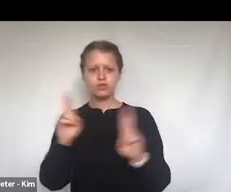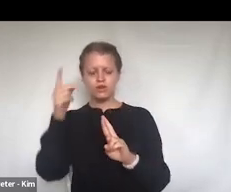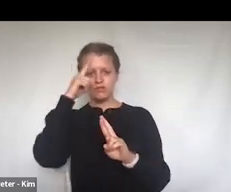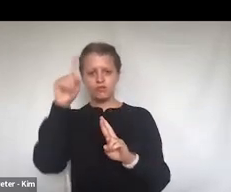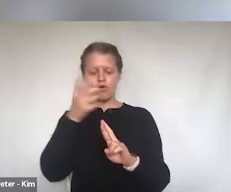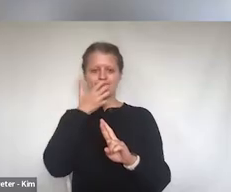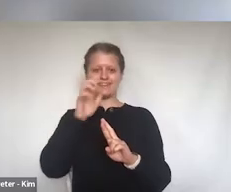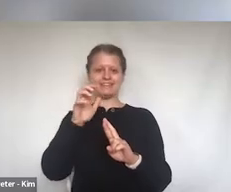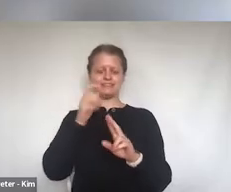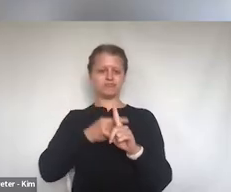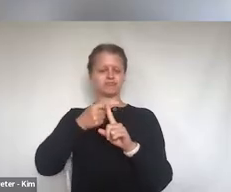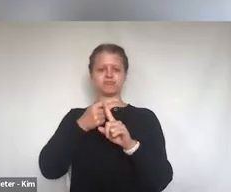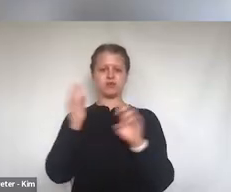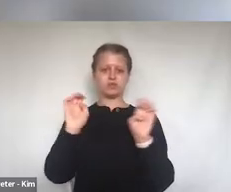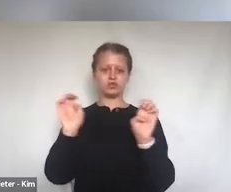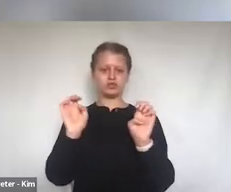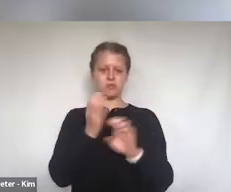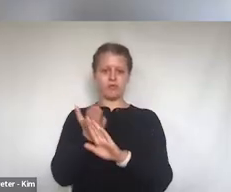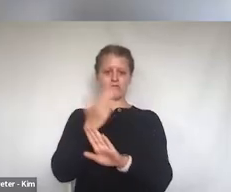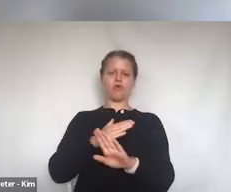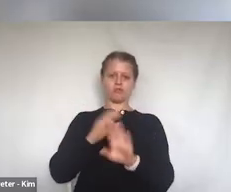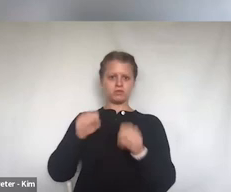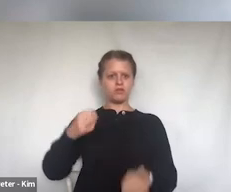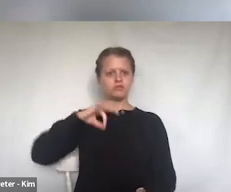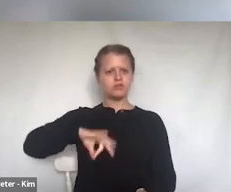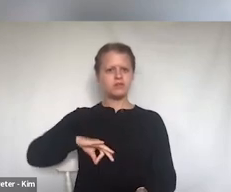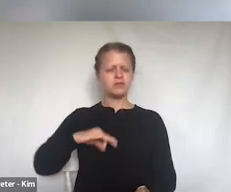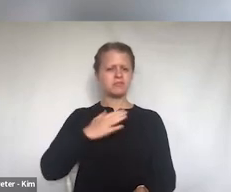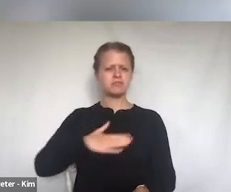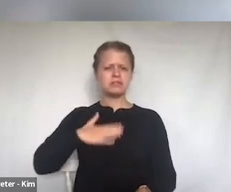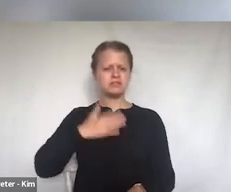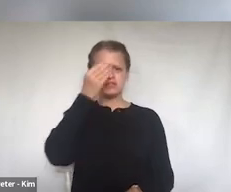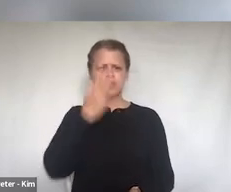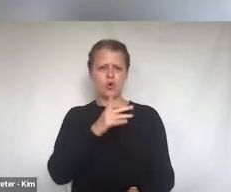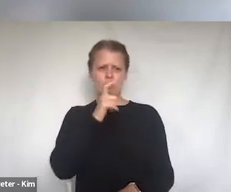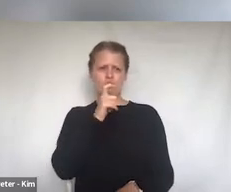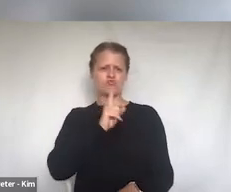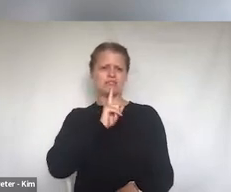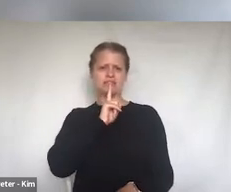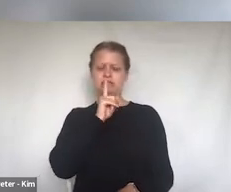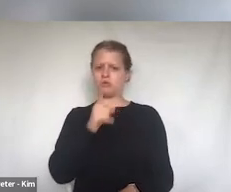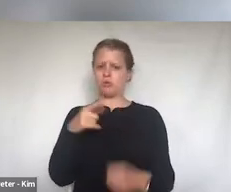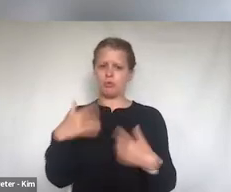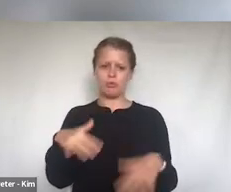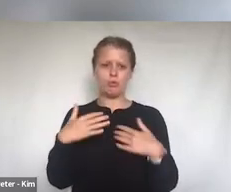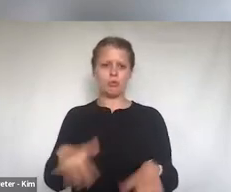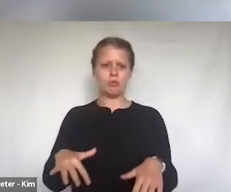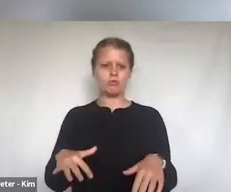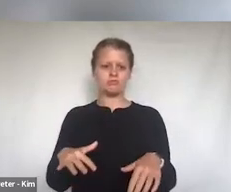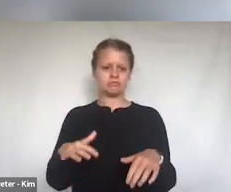heat. But could you tell us a little bit about who is especially vulnerable to the effects of extreme hot